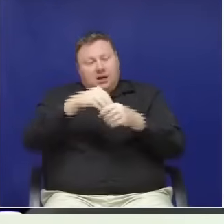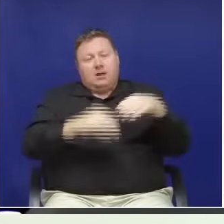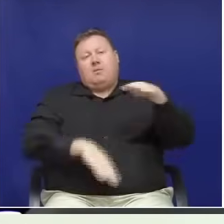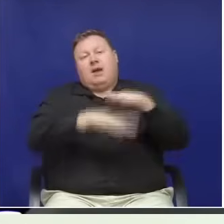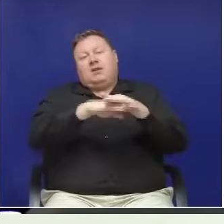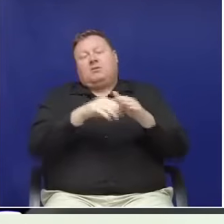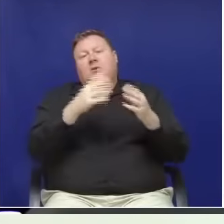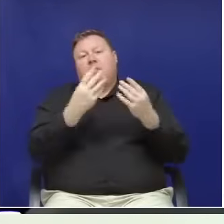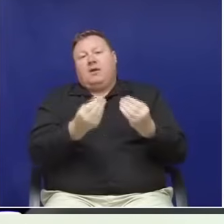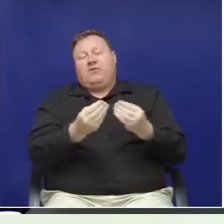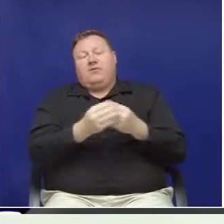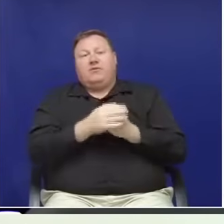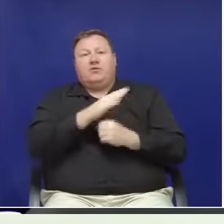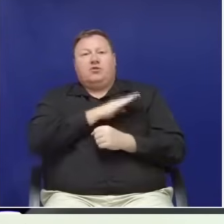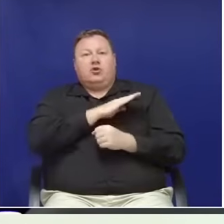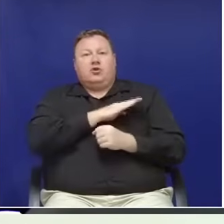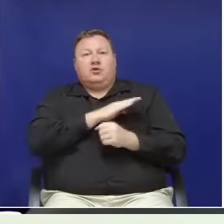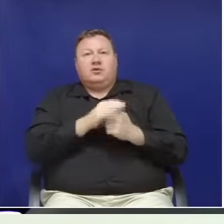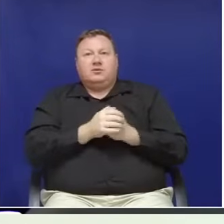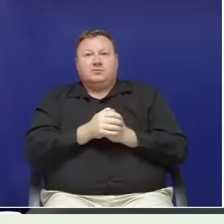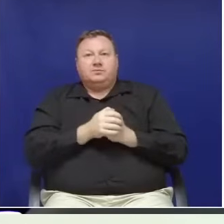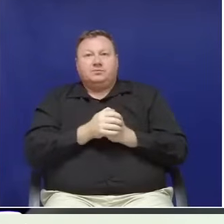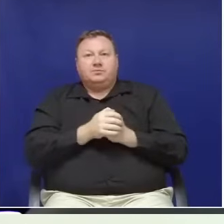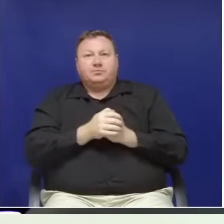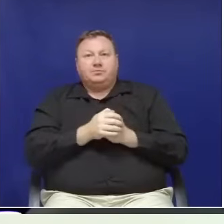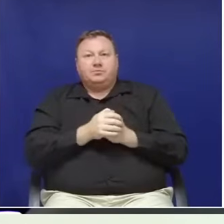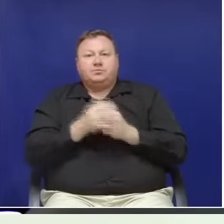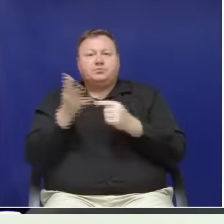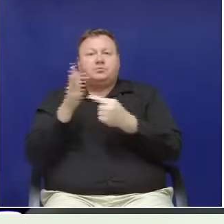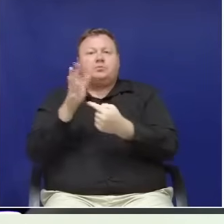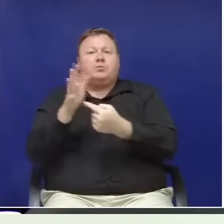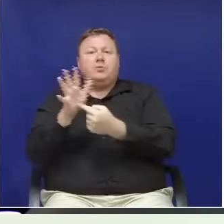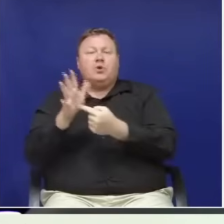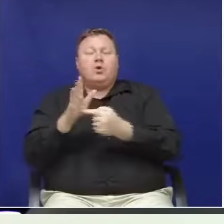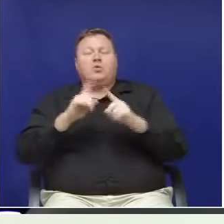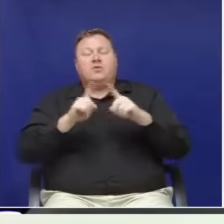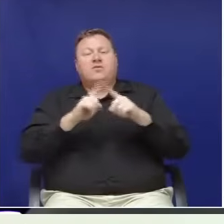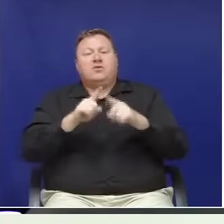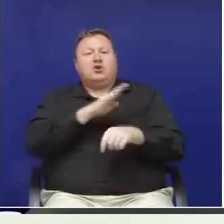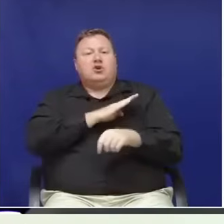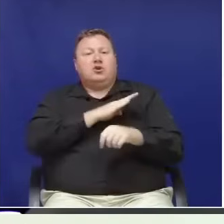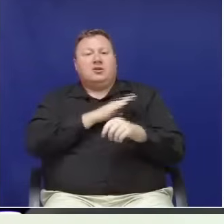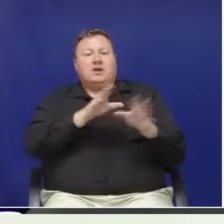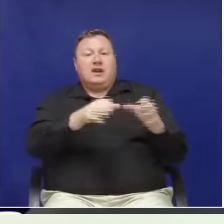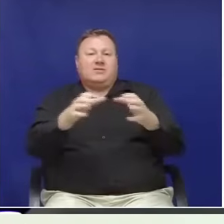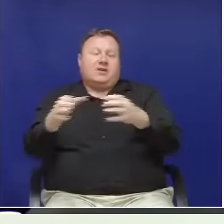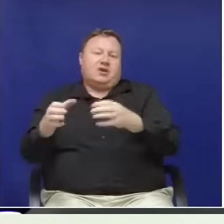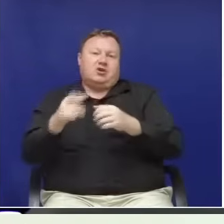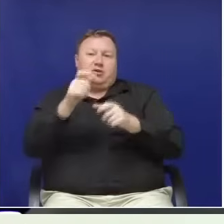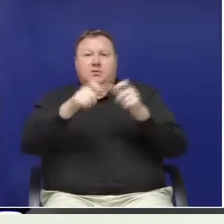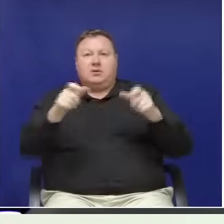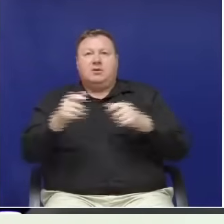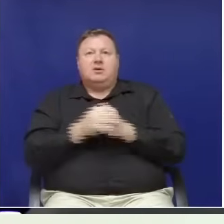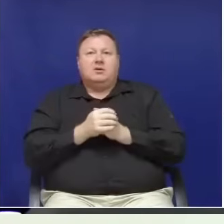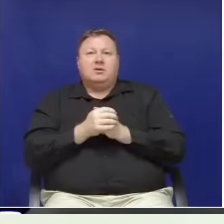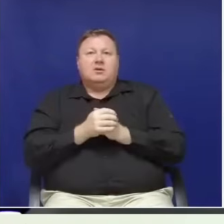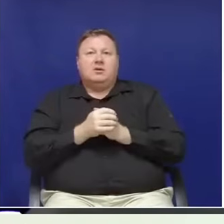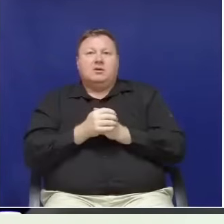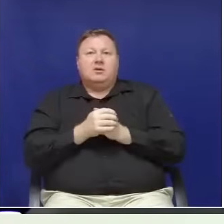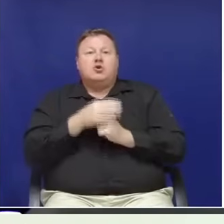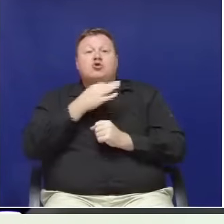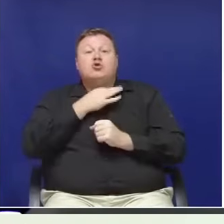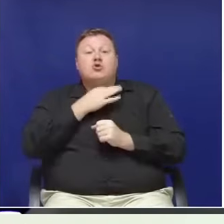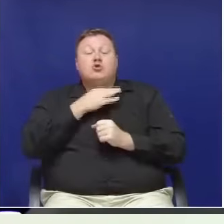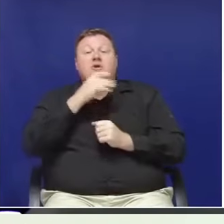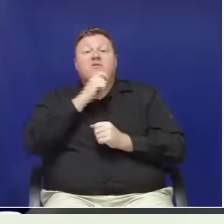These assessments of risk informs the security classification of inmates. The following risk factors are